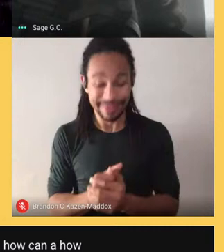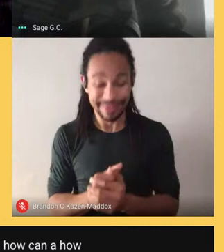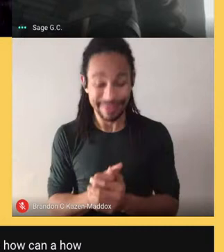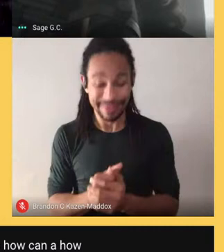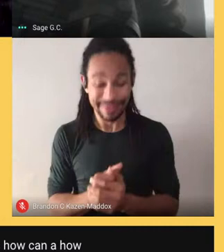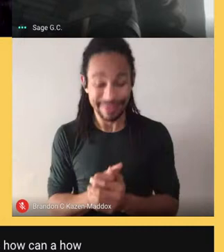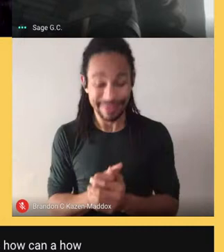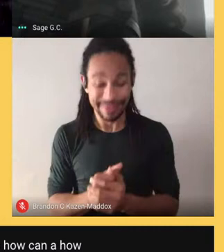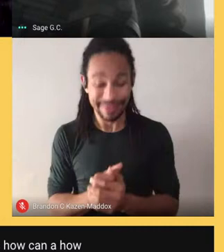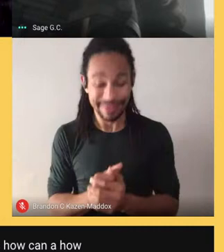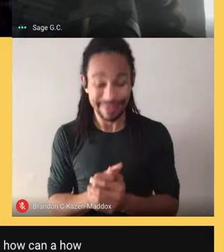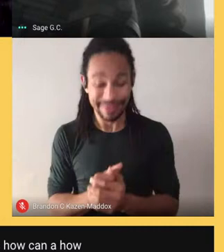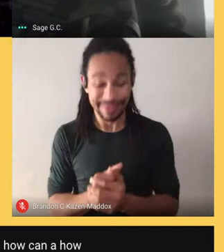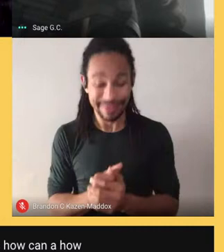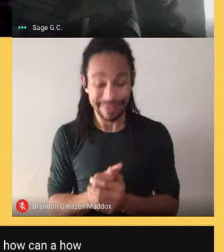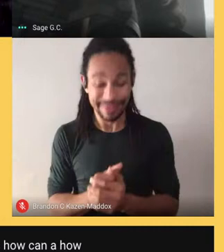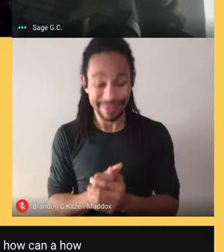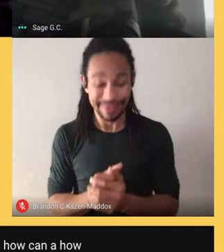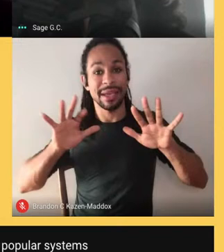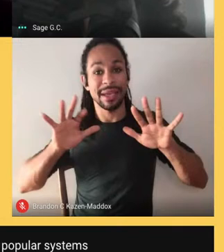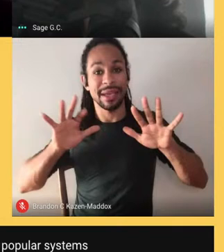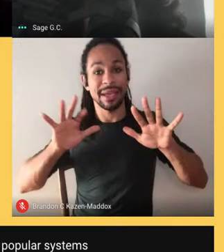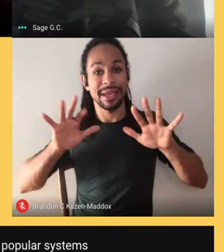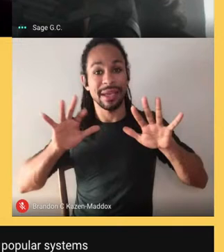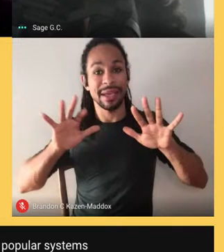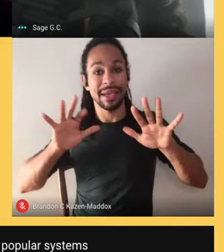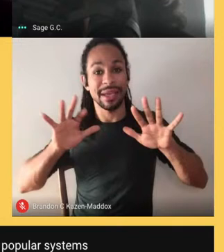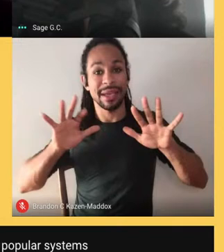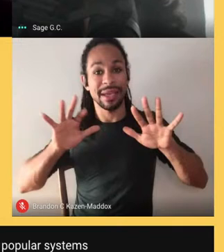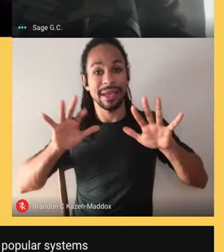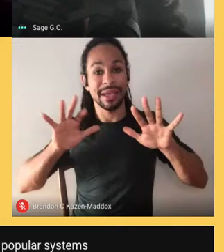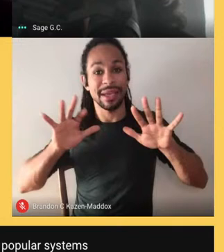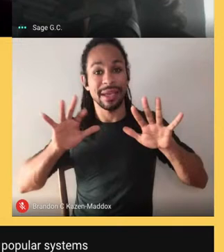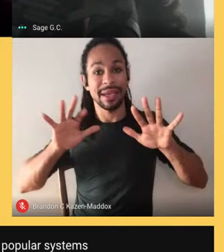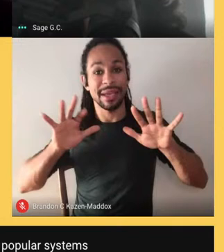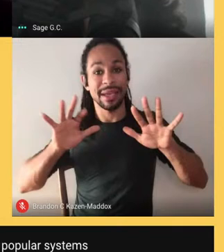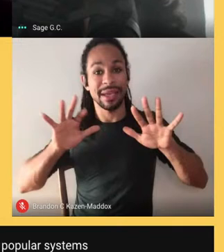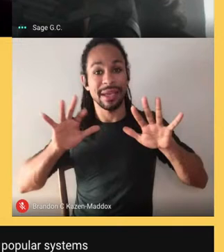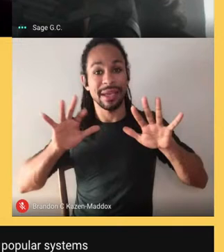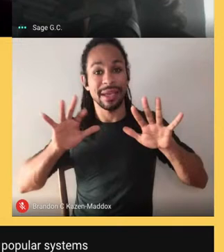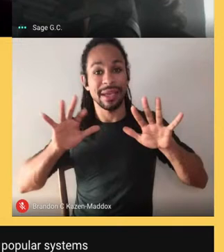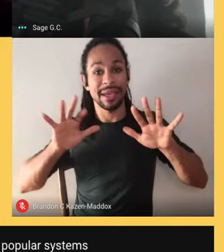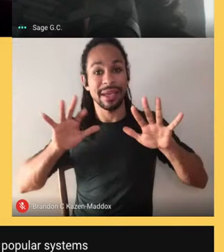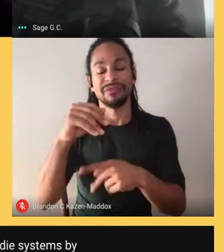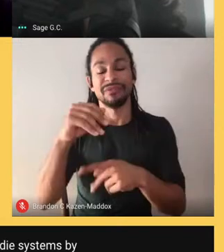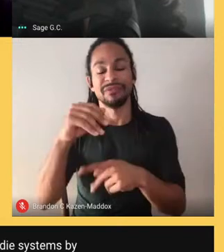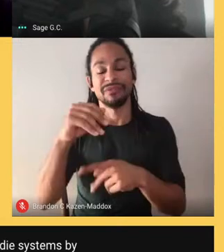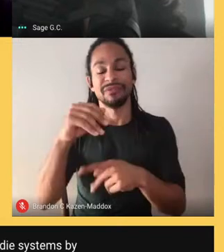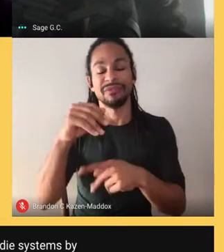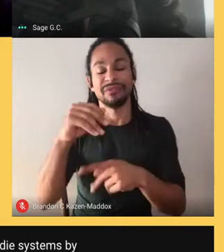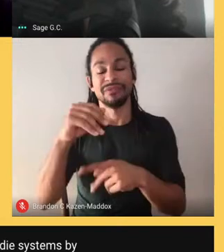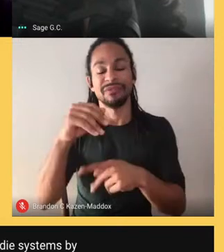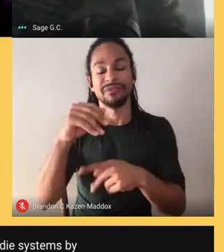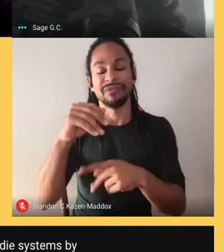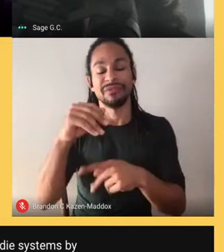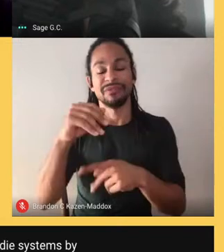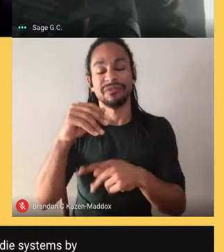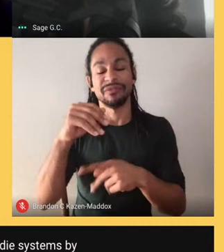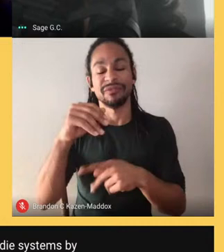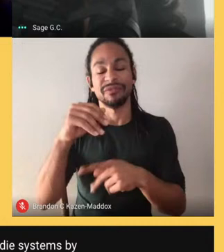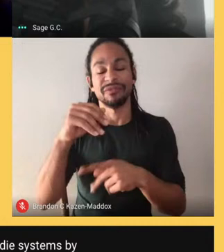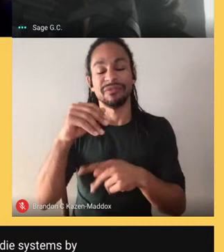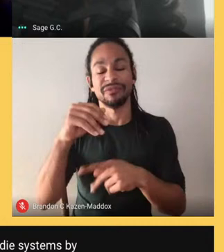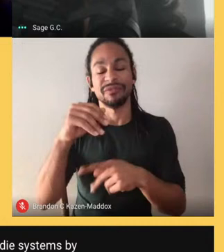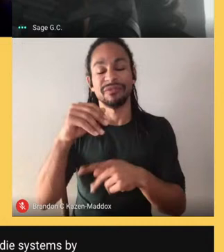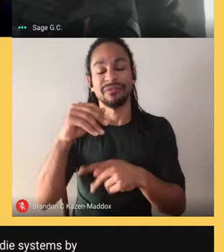5th edition Dungeons & Dragons system. It's currently 8 episodes into its first campaign. On top of being involved in a number